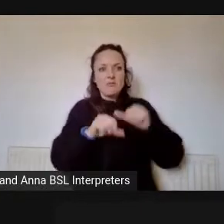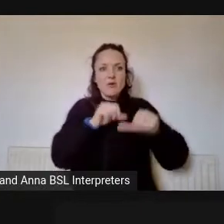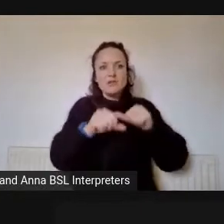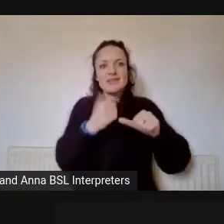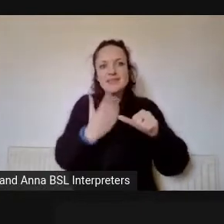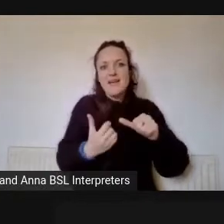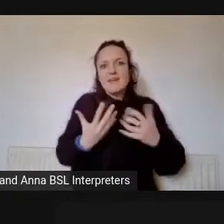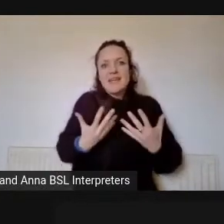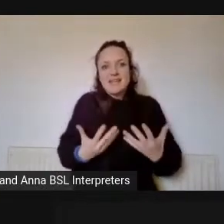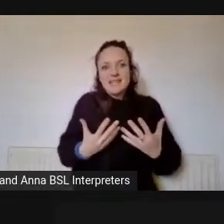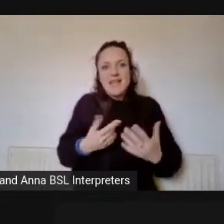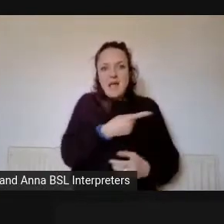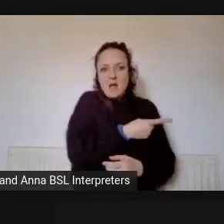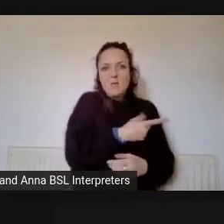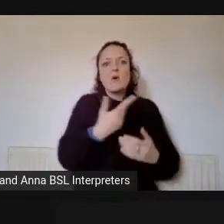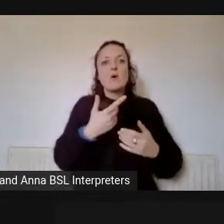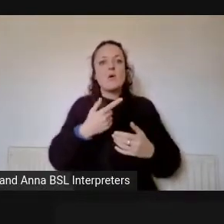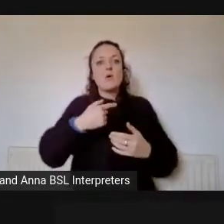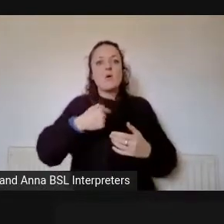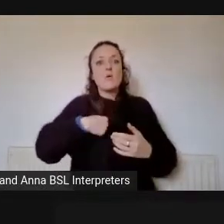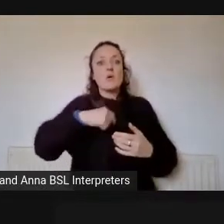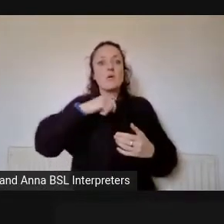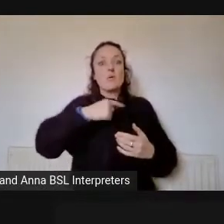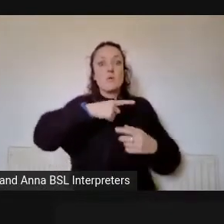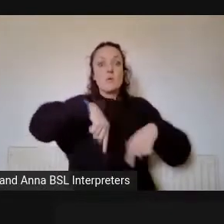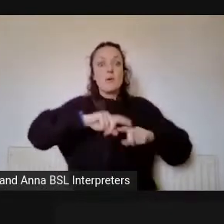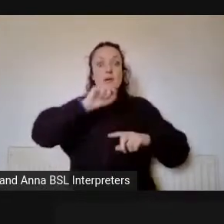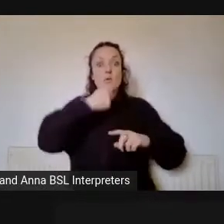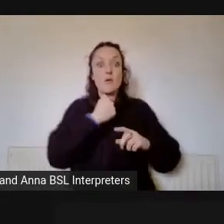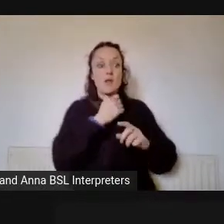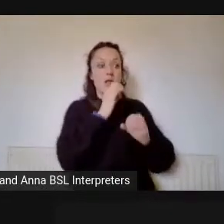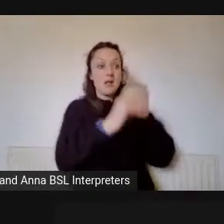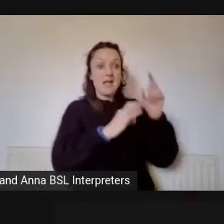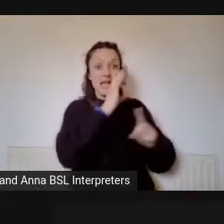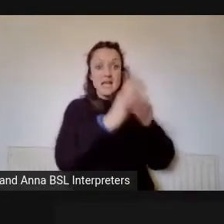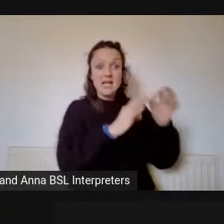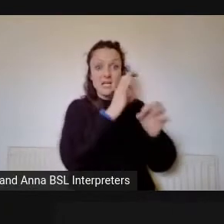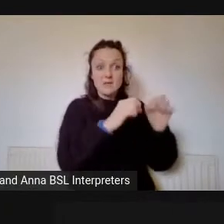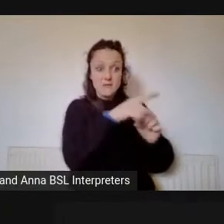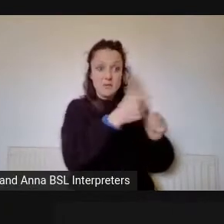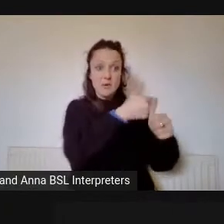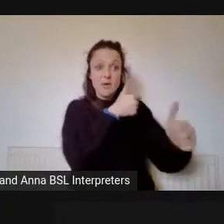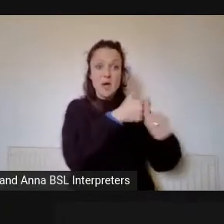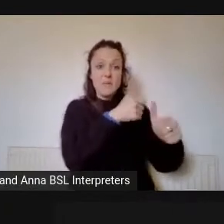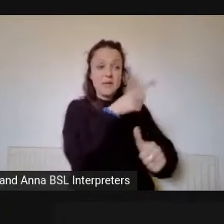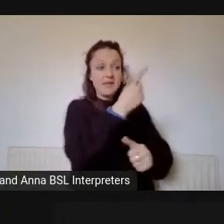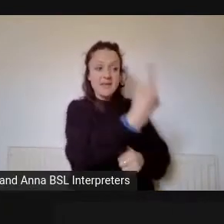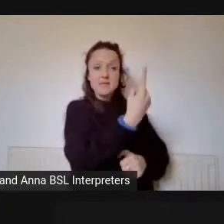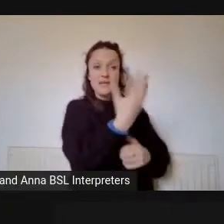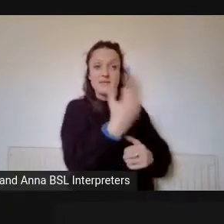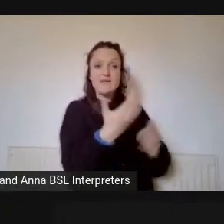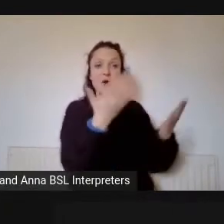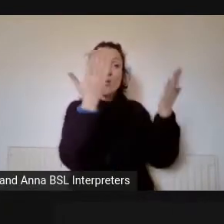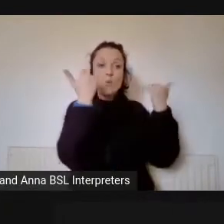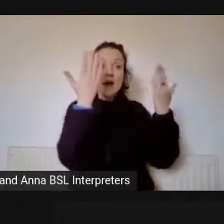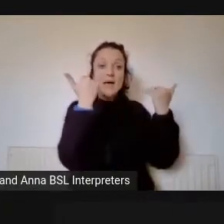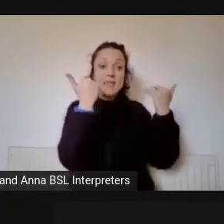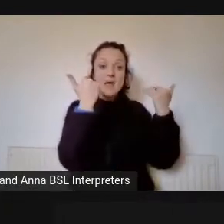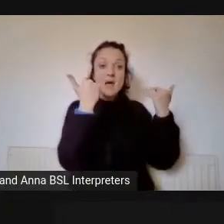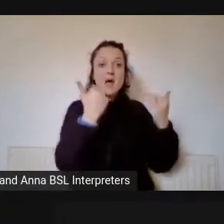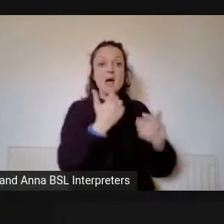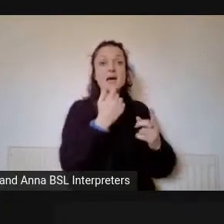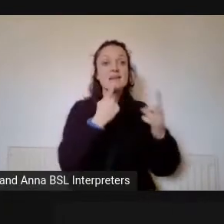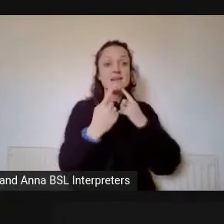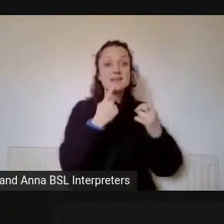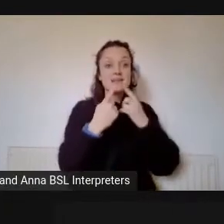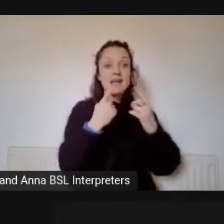we interviewed a company that has weather data. And the company was saying that their interest in, you know,